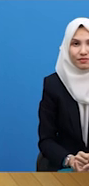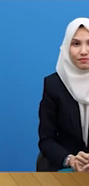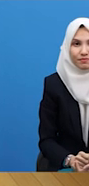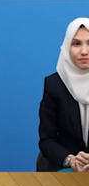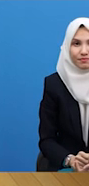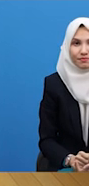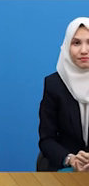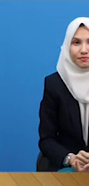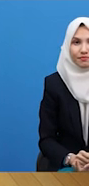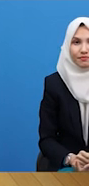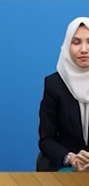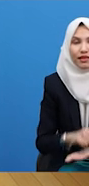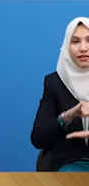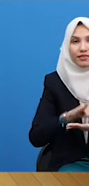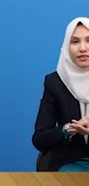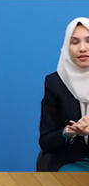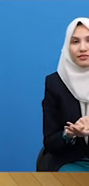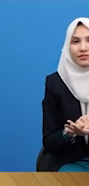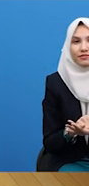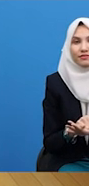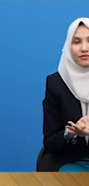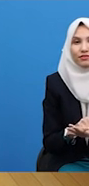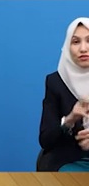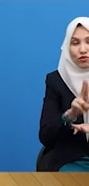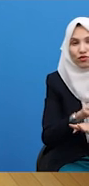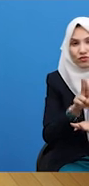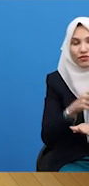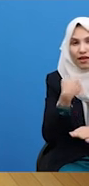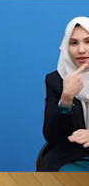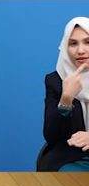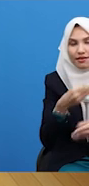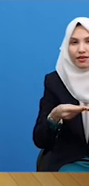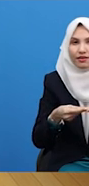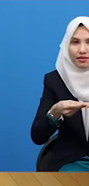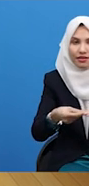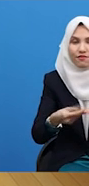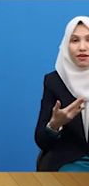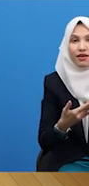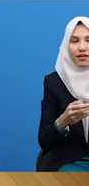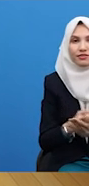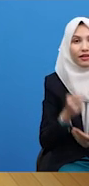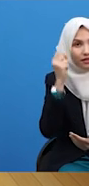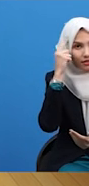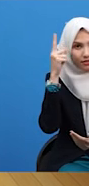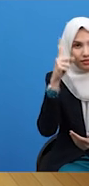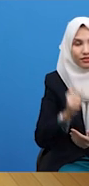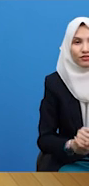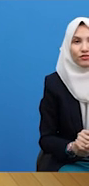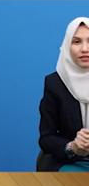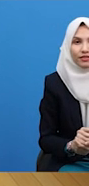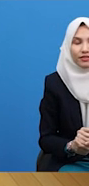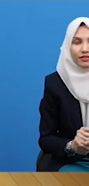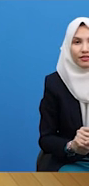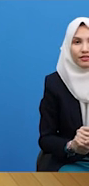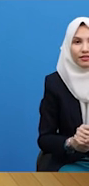this is more formally used to say that you have given additional thought to the situation